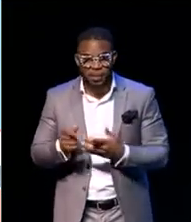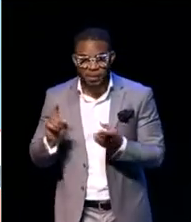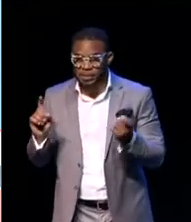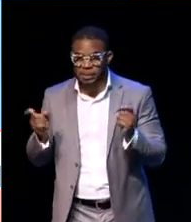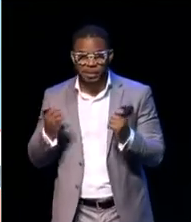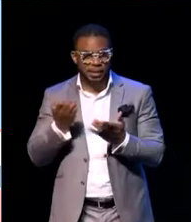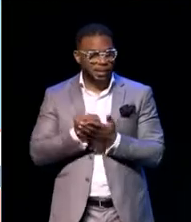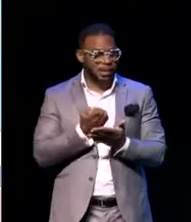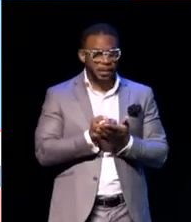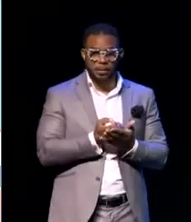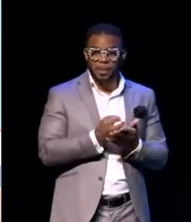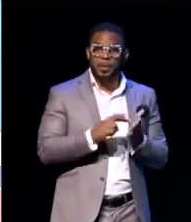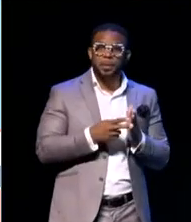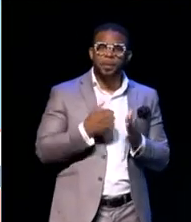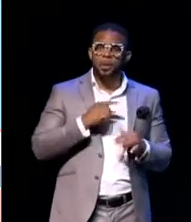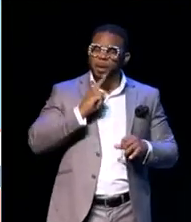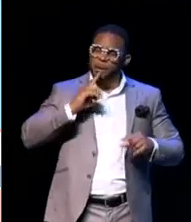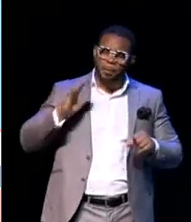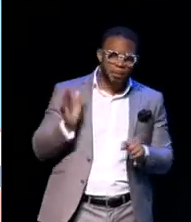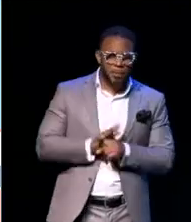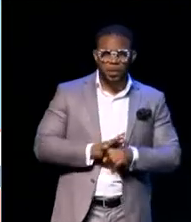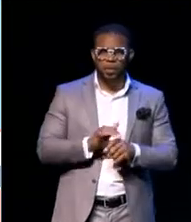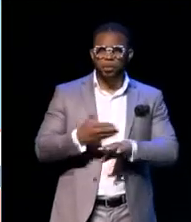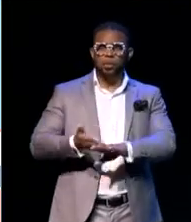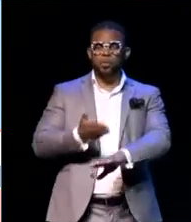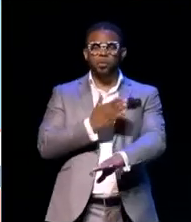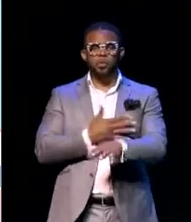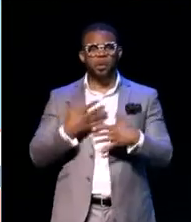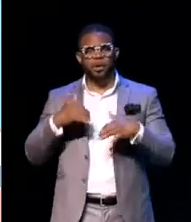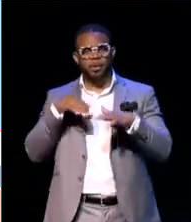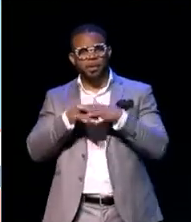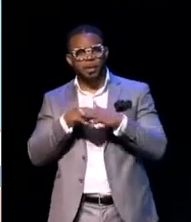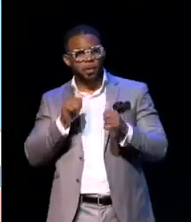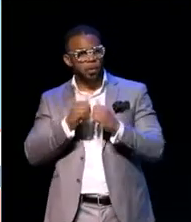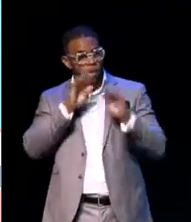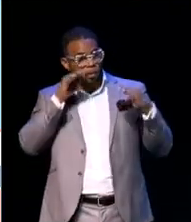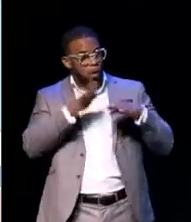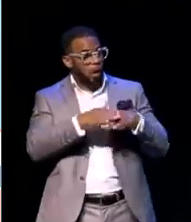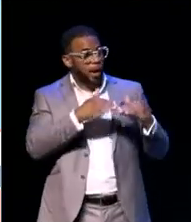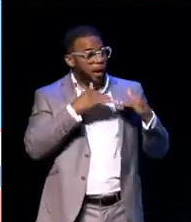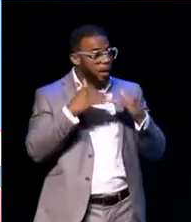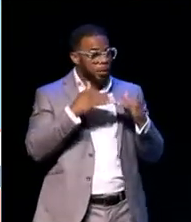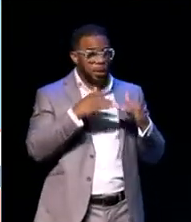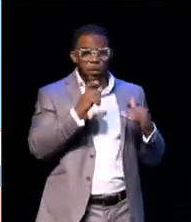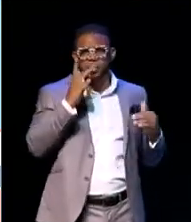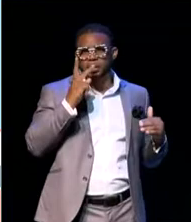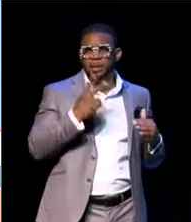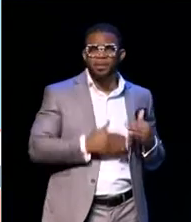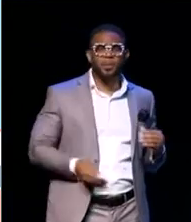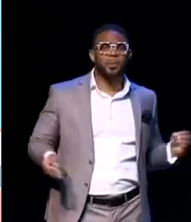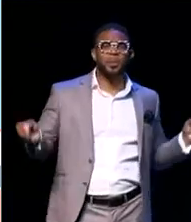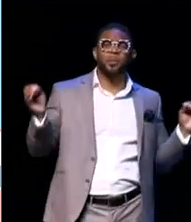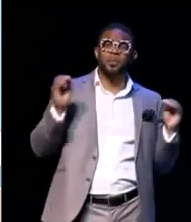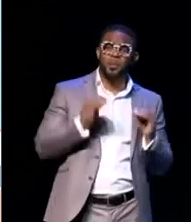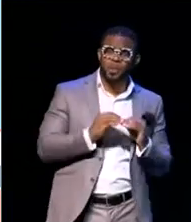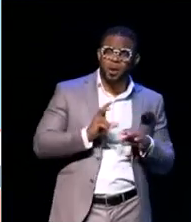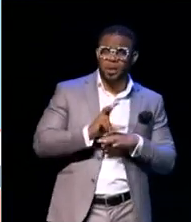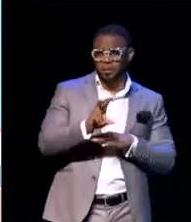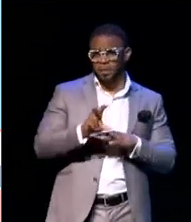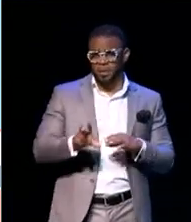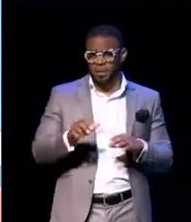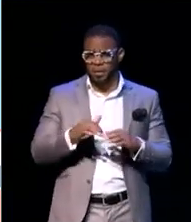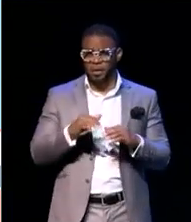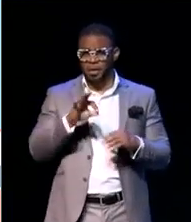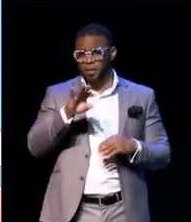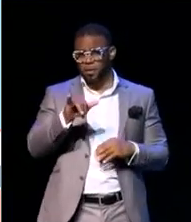changes in the economy. It means that we are committed to improving health access with a focus on equity. And you'll see even more investments